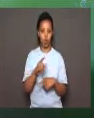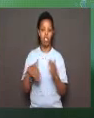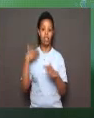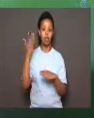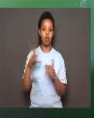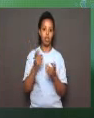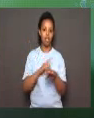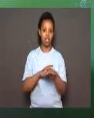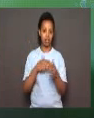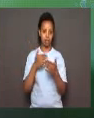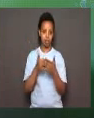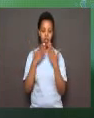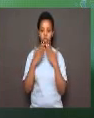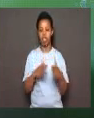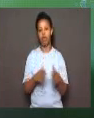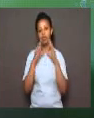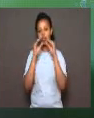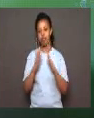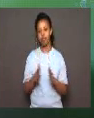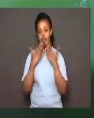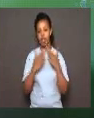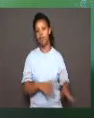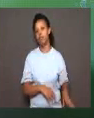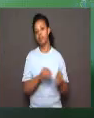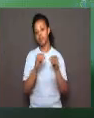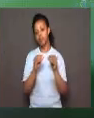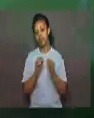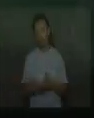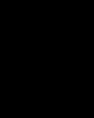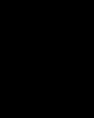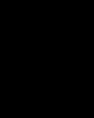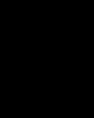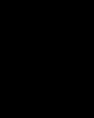next lesson, thank you, teacher. Thank you, students.